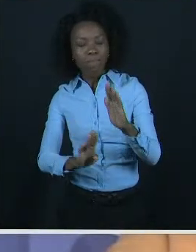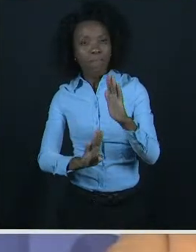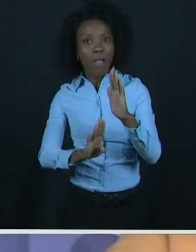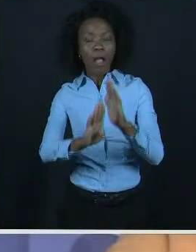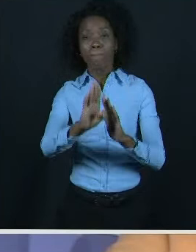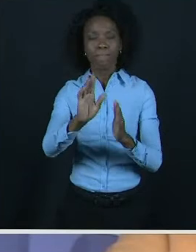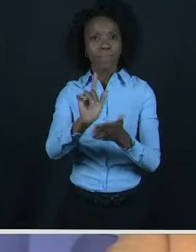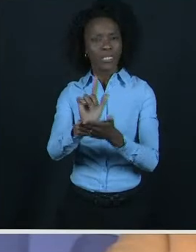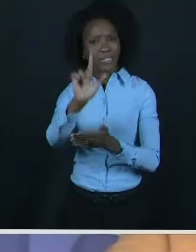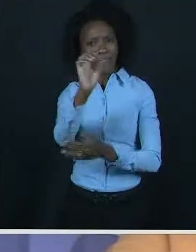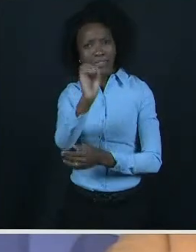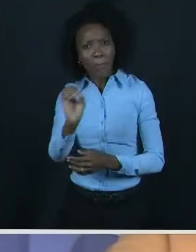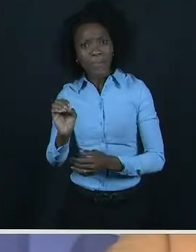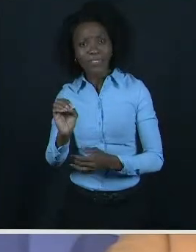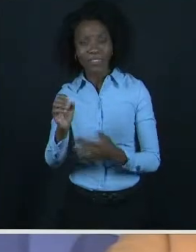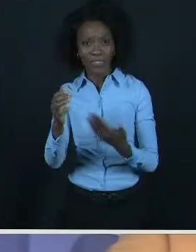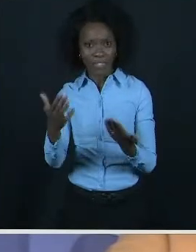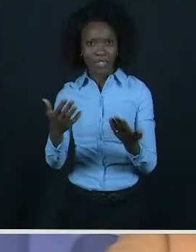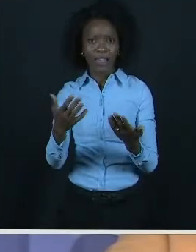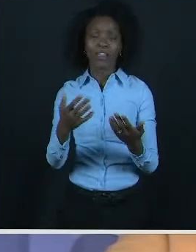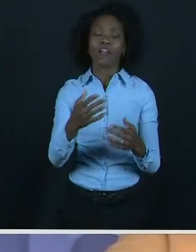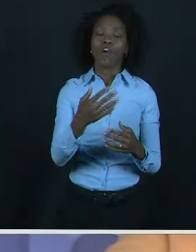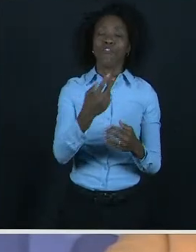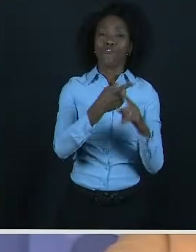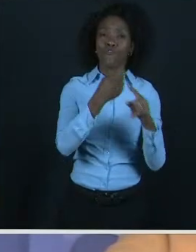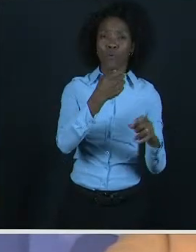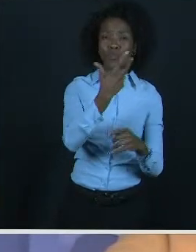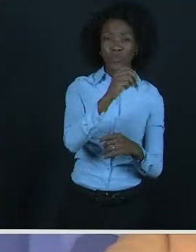2017-2018 and 2020-2022.